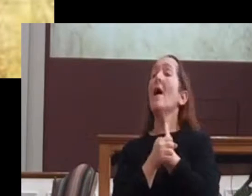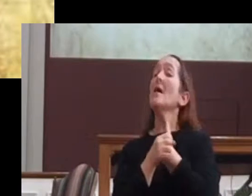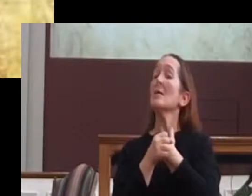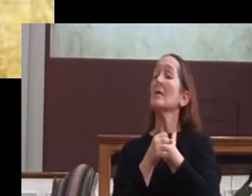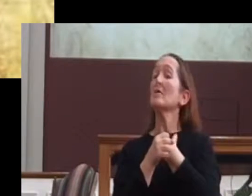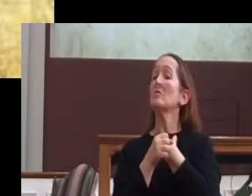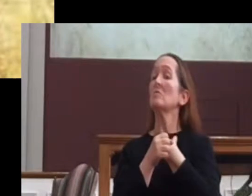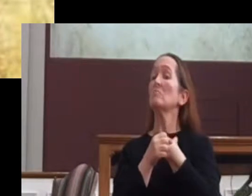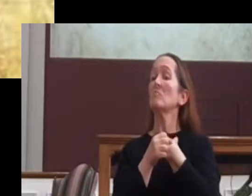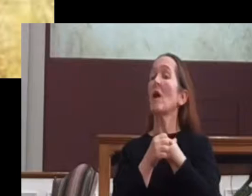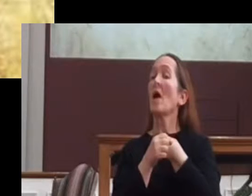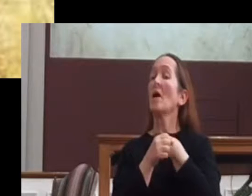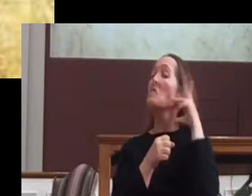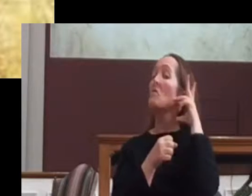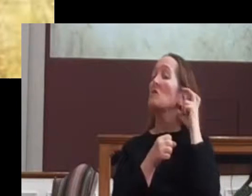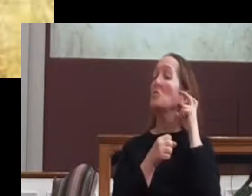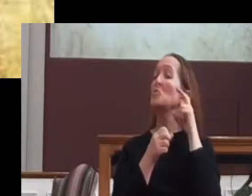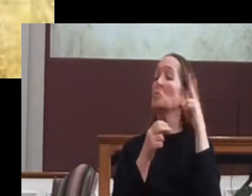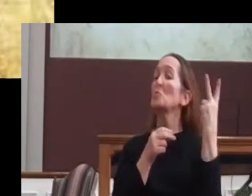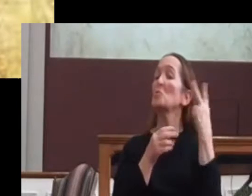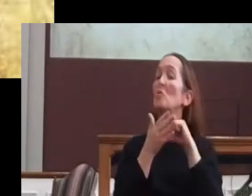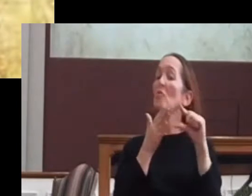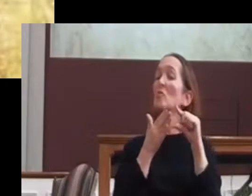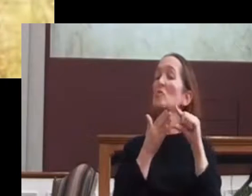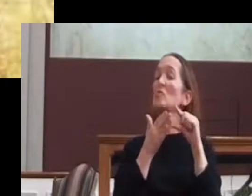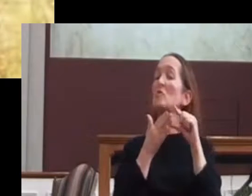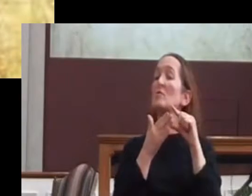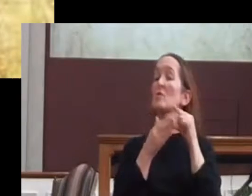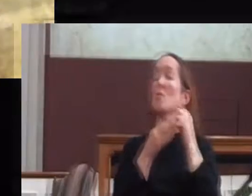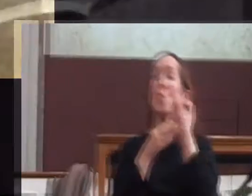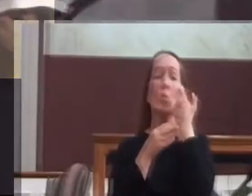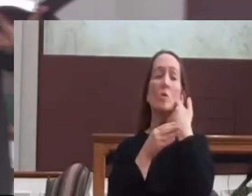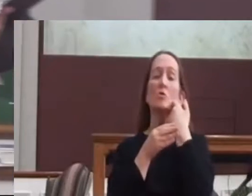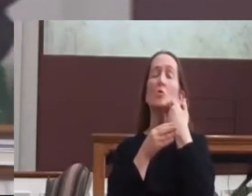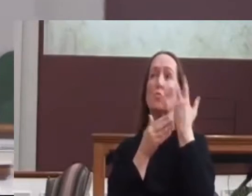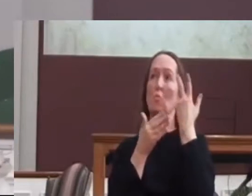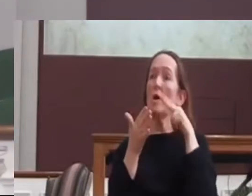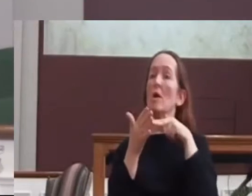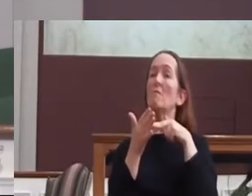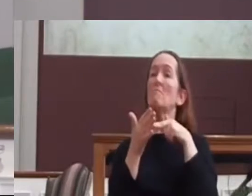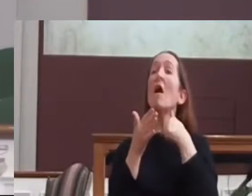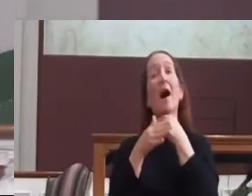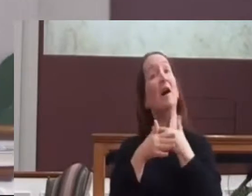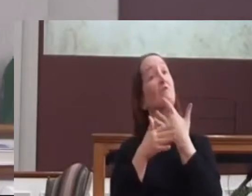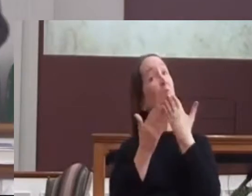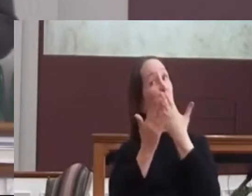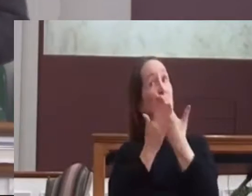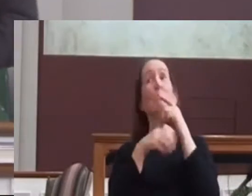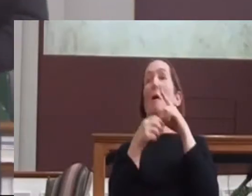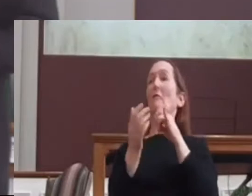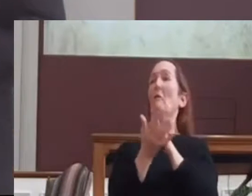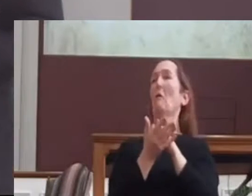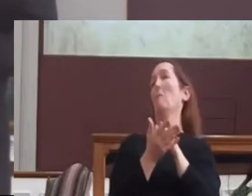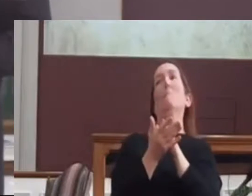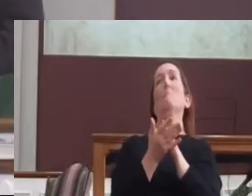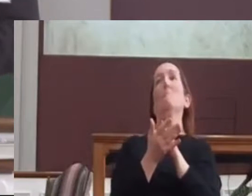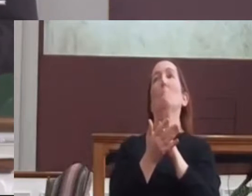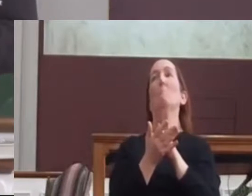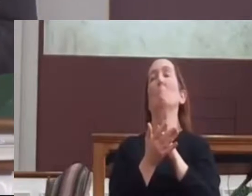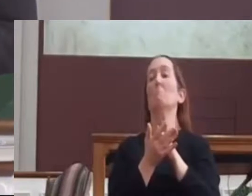God's thoughts here, not ours. You know, I can take those two verses out of Genesis chapter 1, verse 26 and 27 that we just